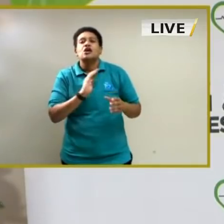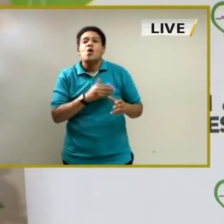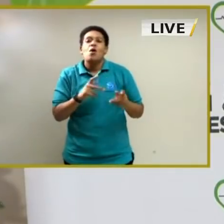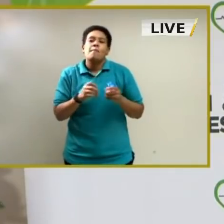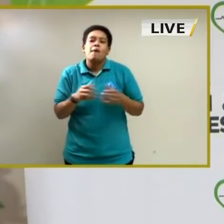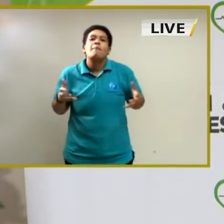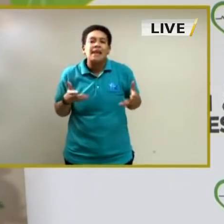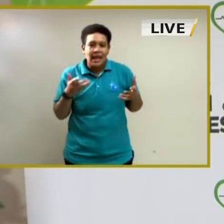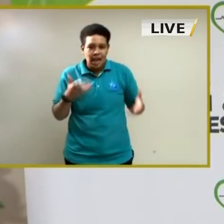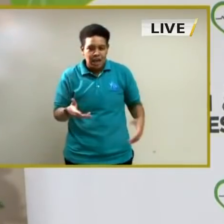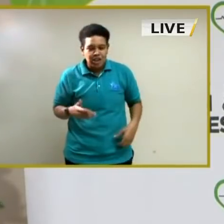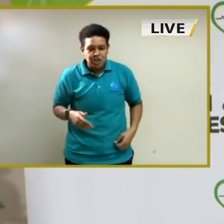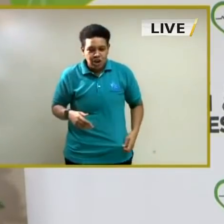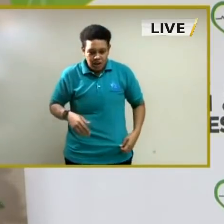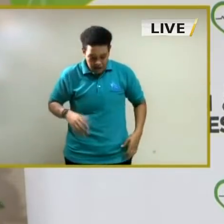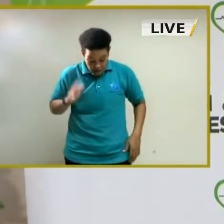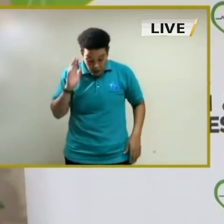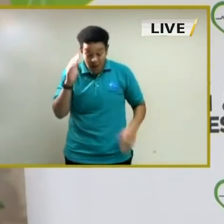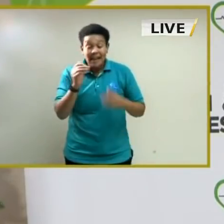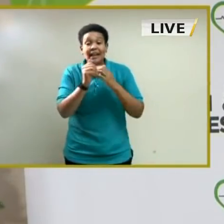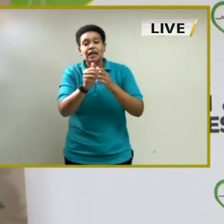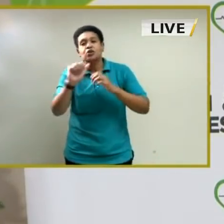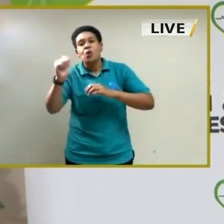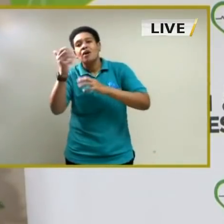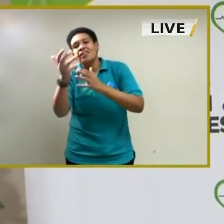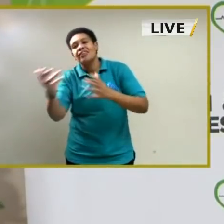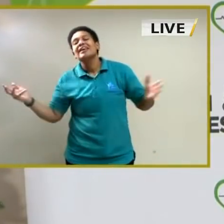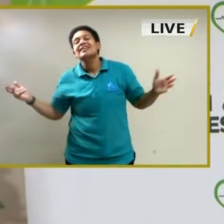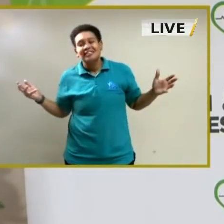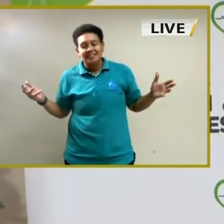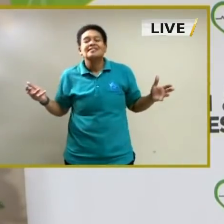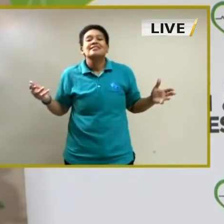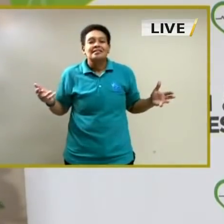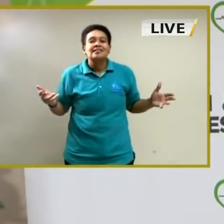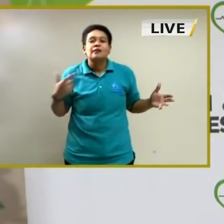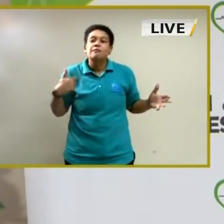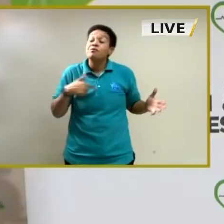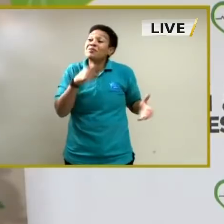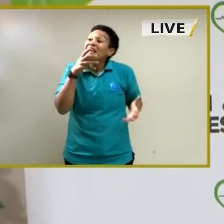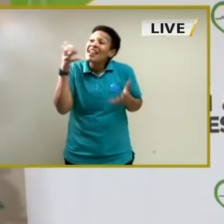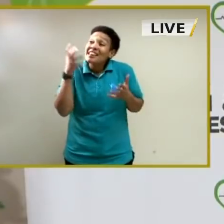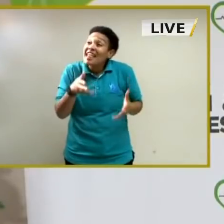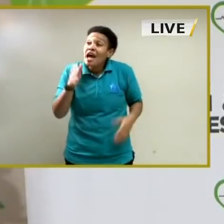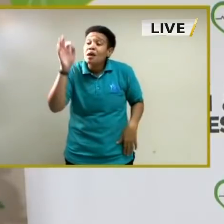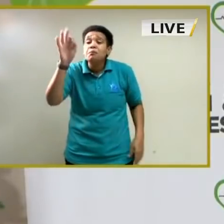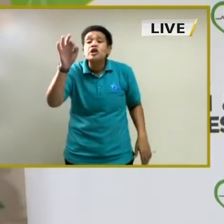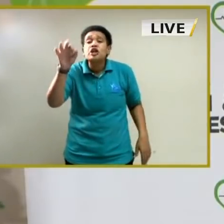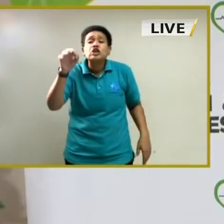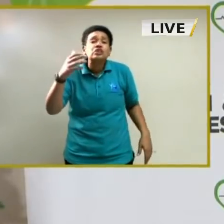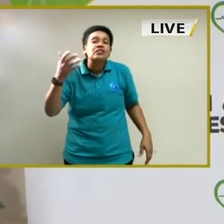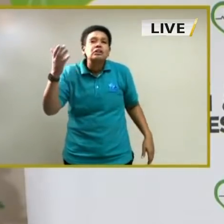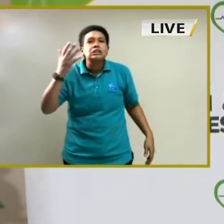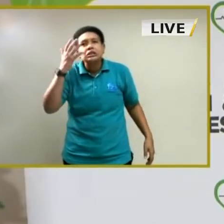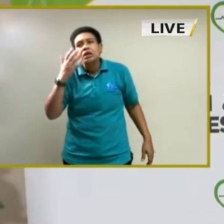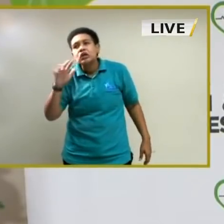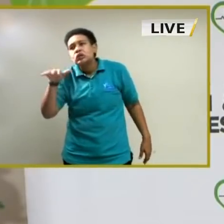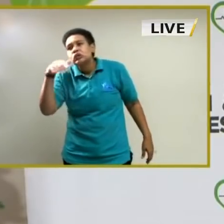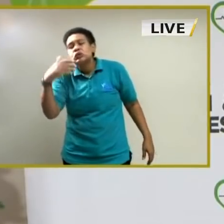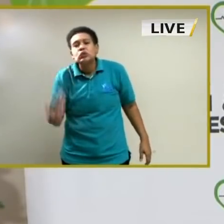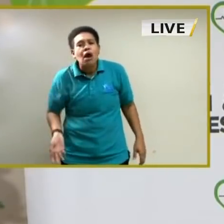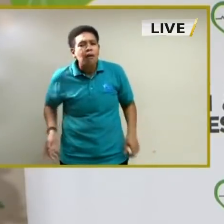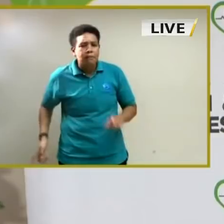population, and that will lead to other things. So we are not here preaching doom and gloom or